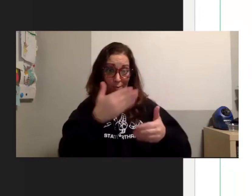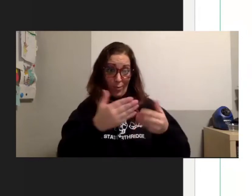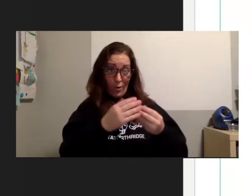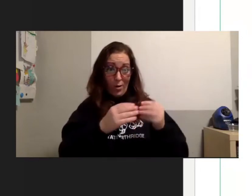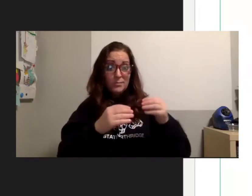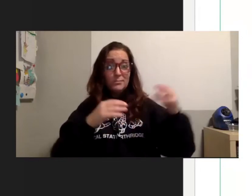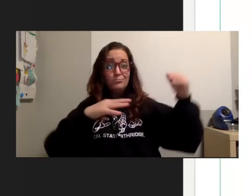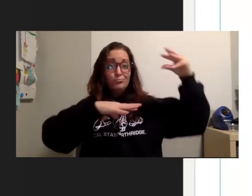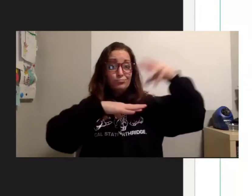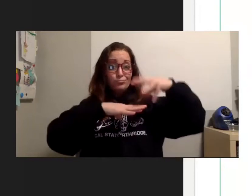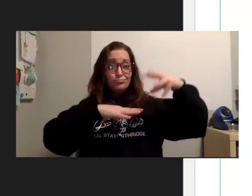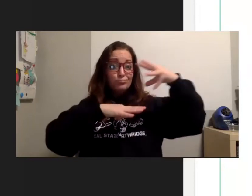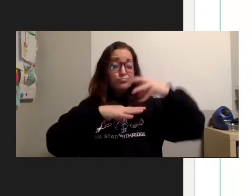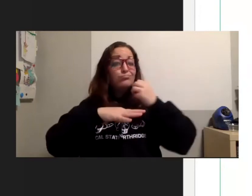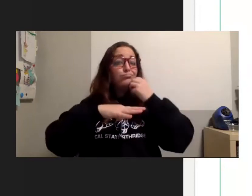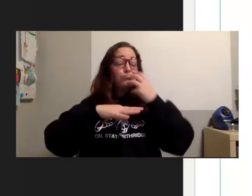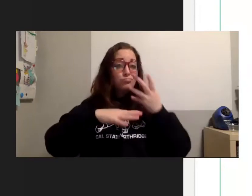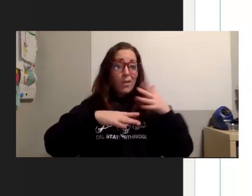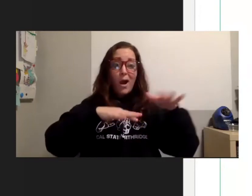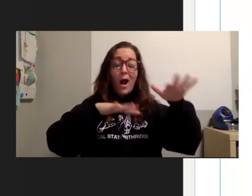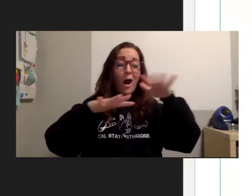The